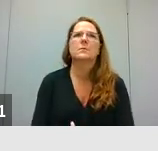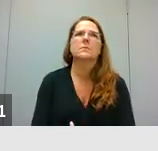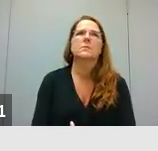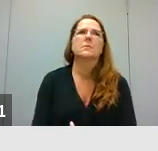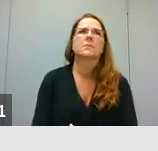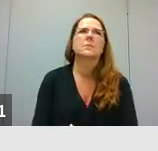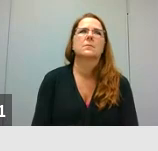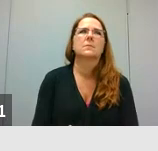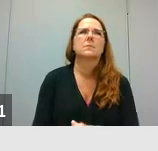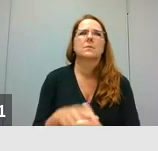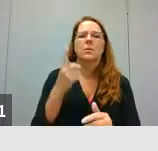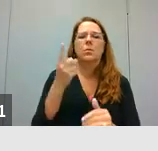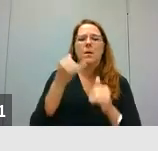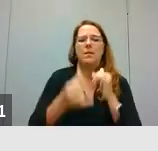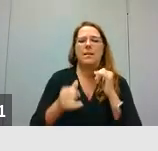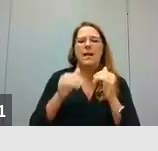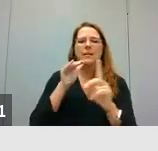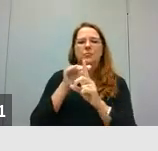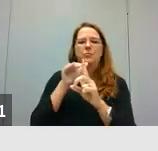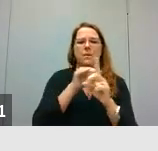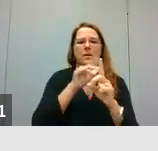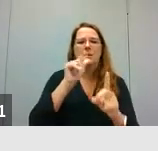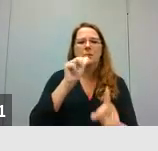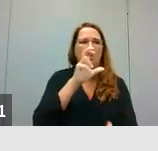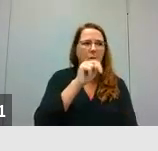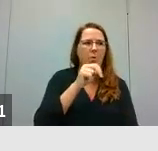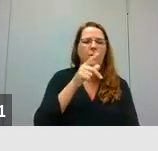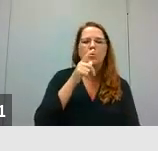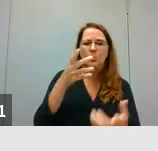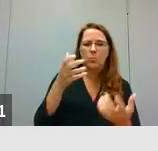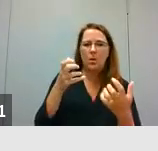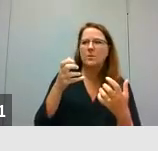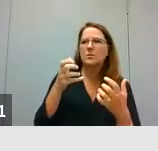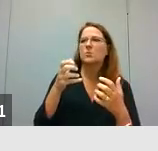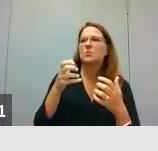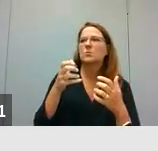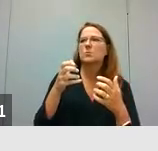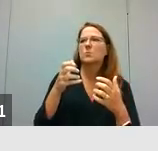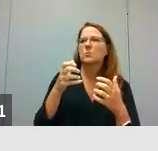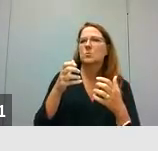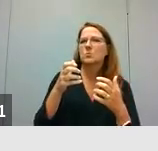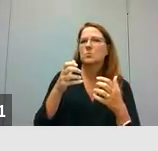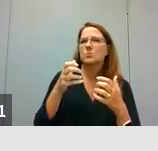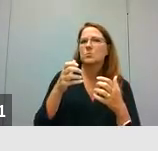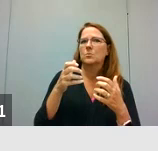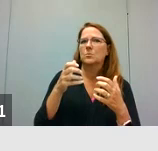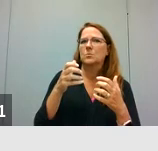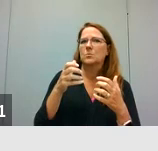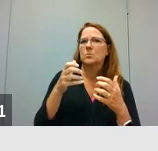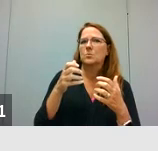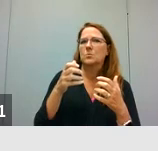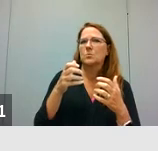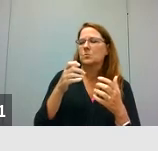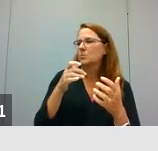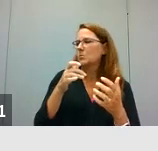And one last reminder also, Lauren, whoever wants to record, once we get at a starting point, we'll want to go ahead and hit record.